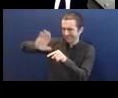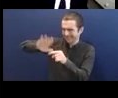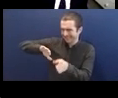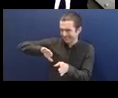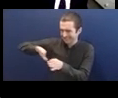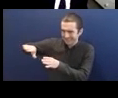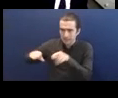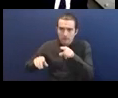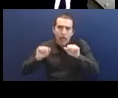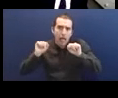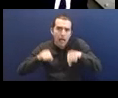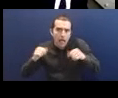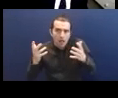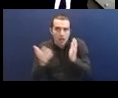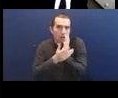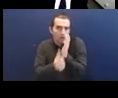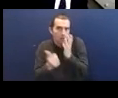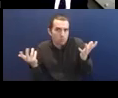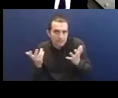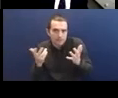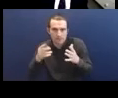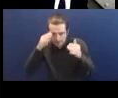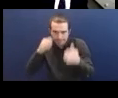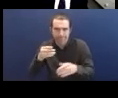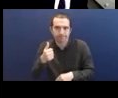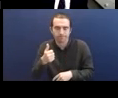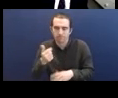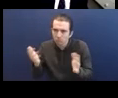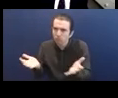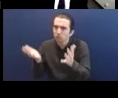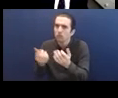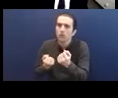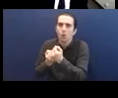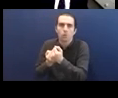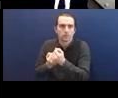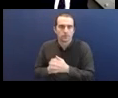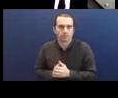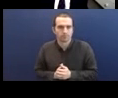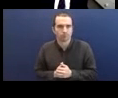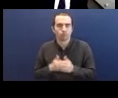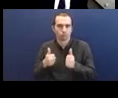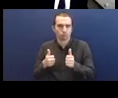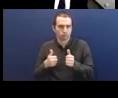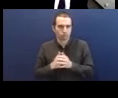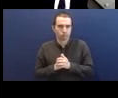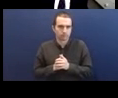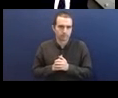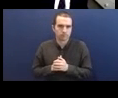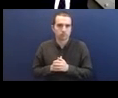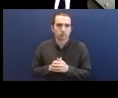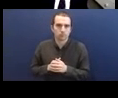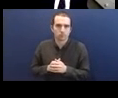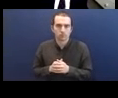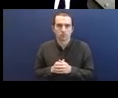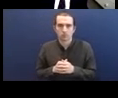regularly. Mm-hmm. Supporting teachers in the same classroom. Mm-hmm. The disabled children are involved in all